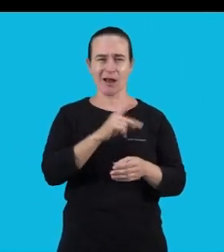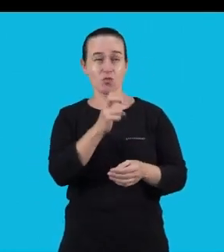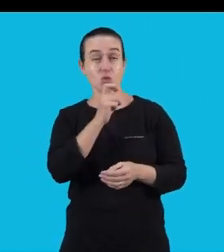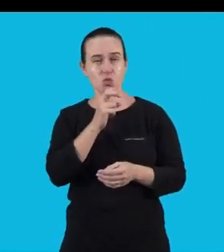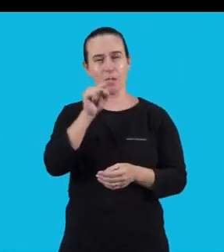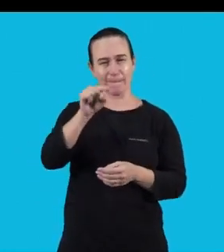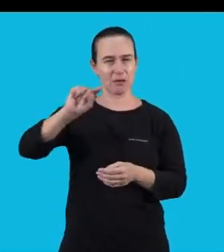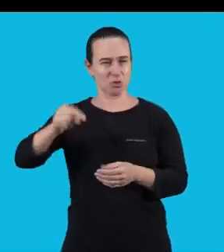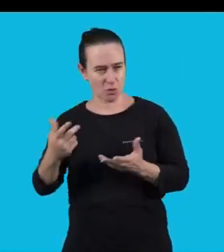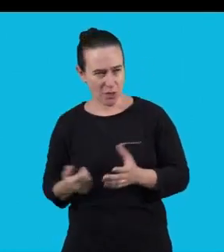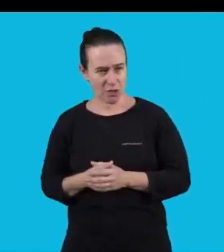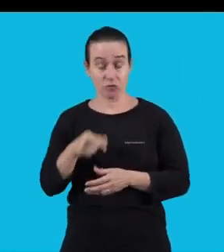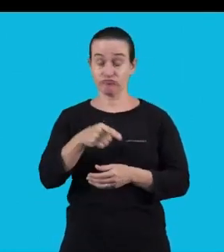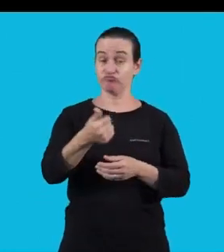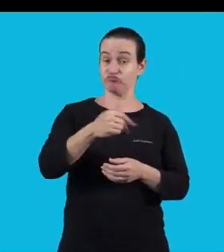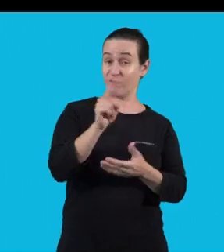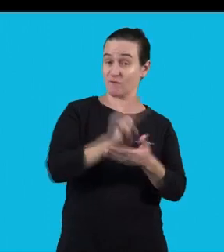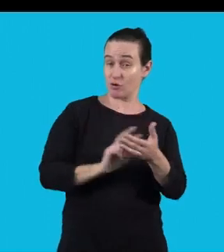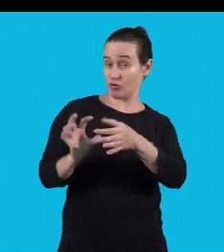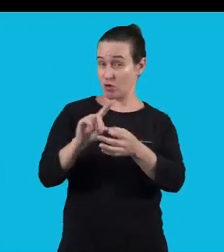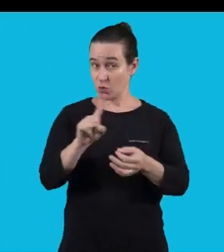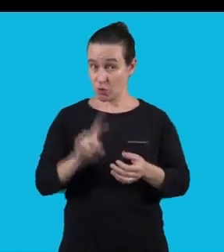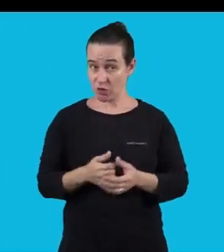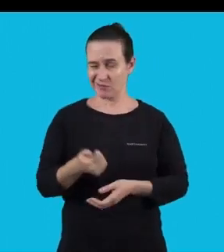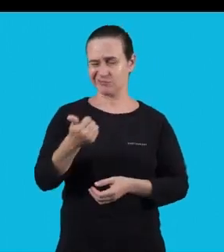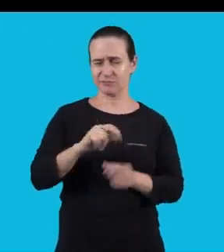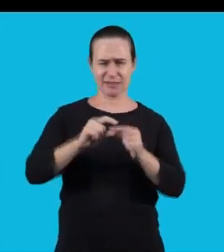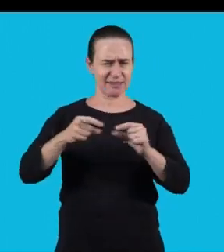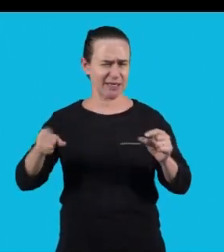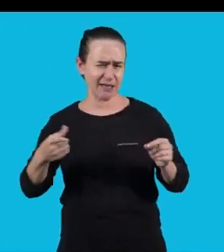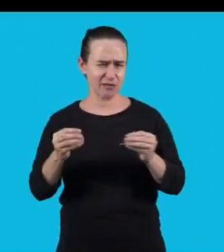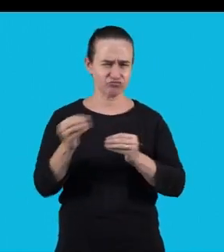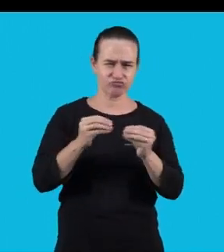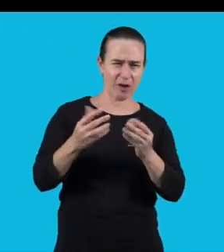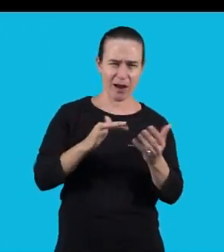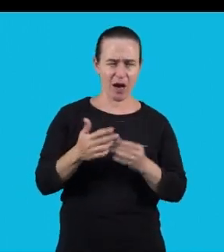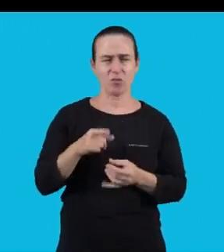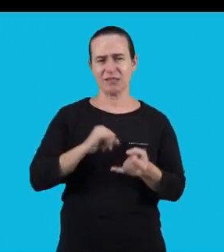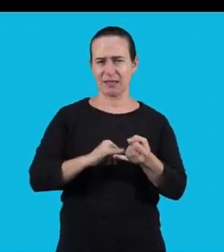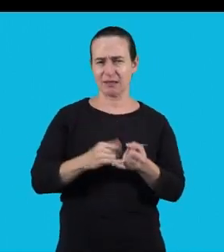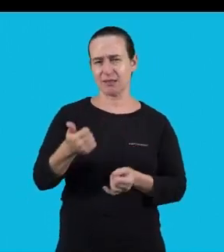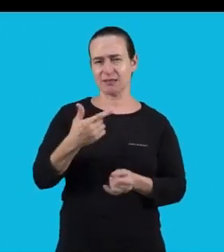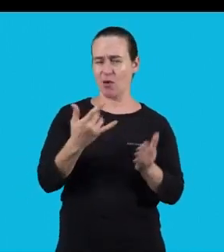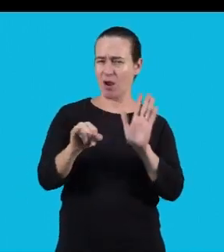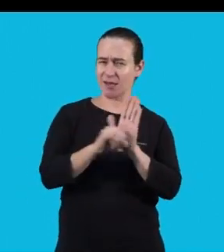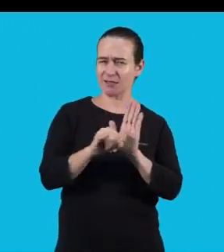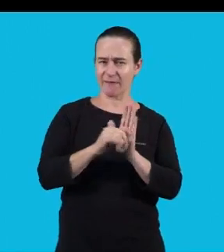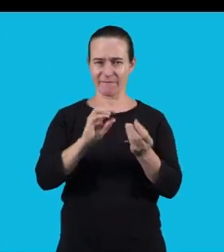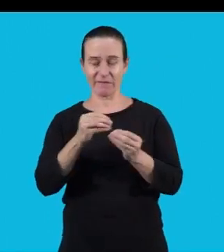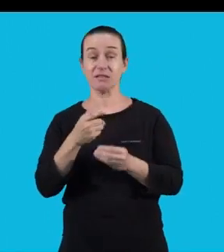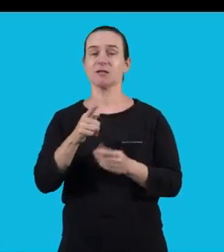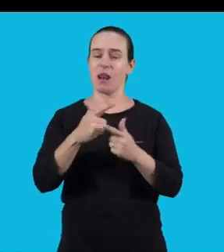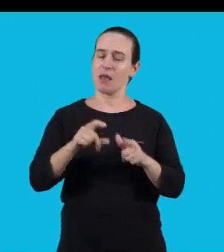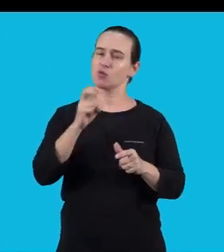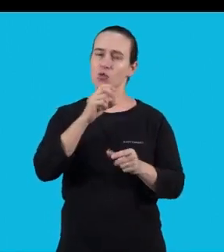punctuation, vocabulary-related questions, sentence construction and synthesis, and identification and correction of